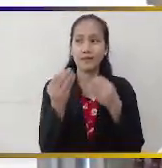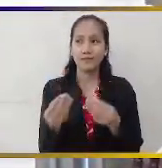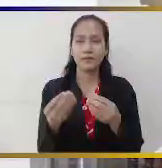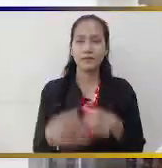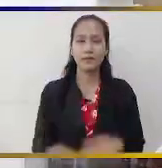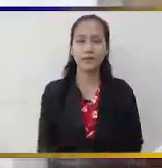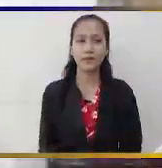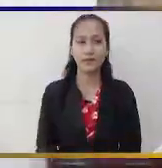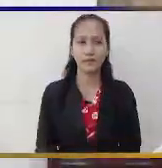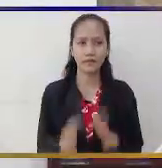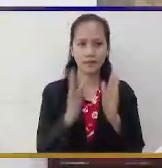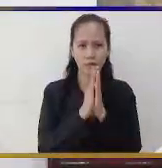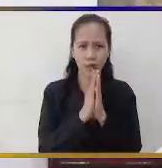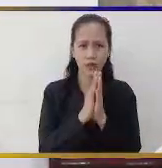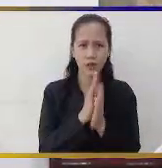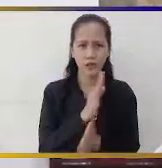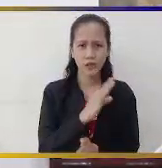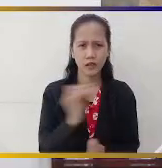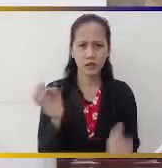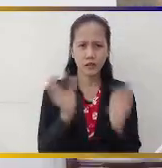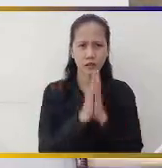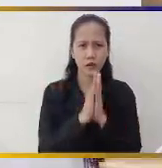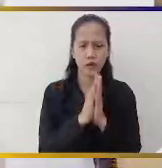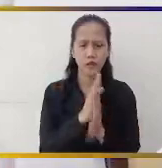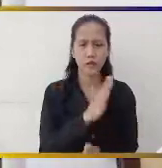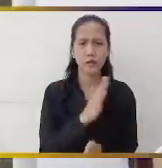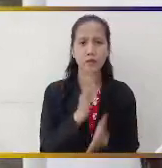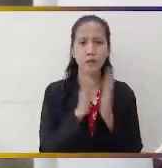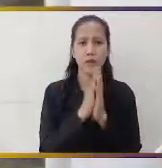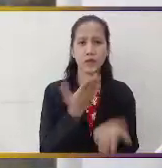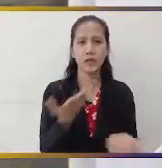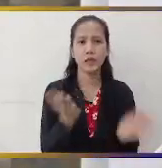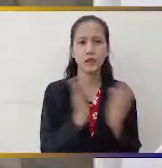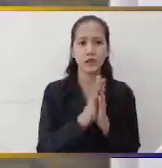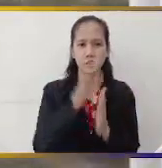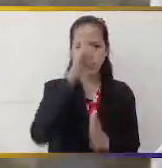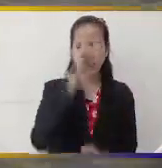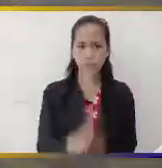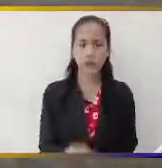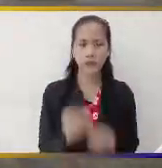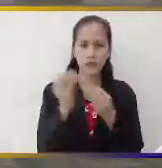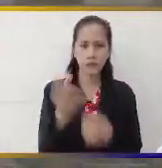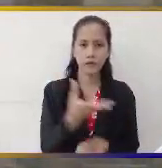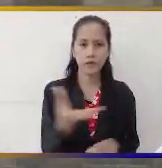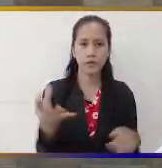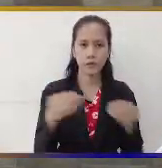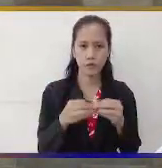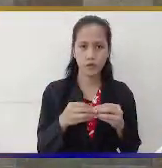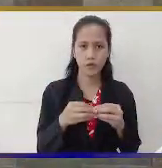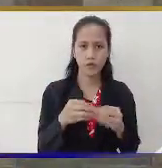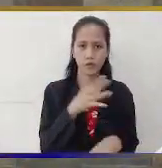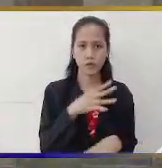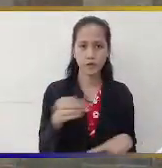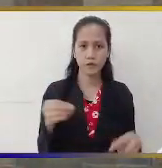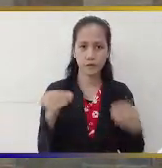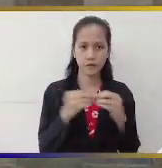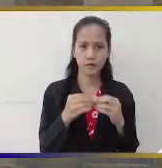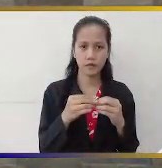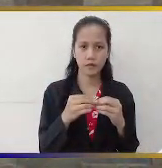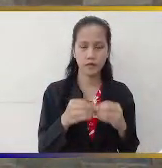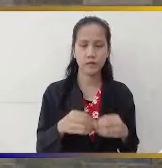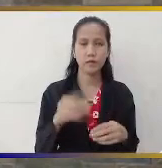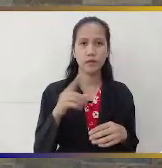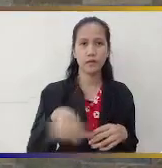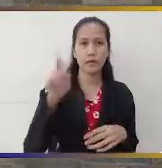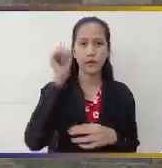Pray, pray, pray. Ask God to help you to give more and more and more. The only way we get the riches of